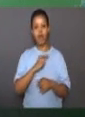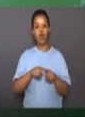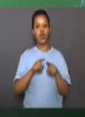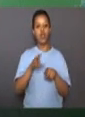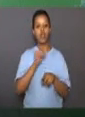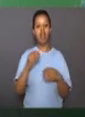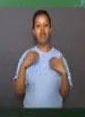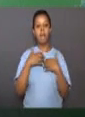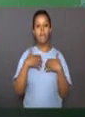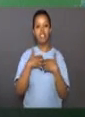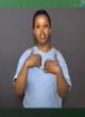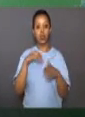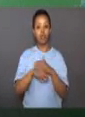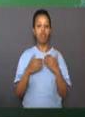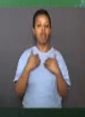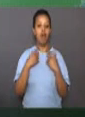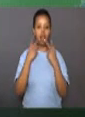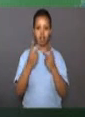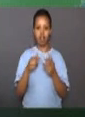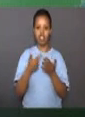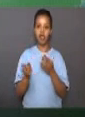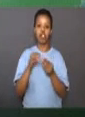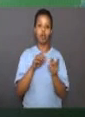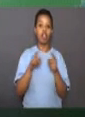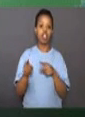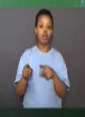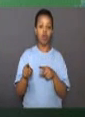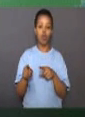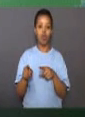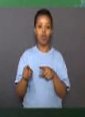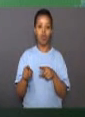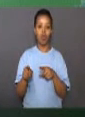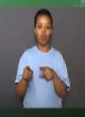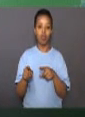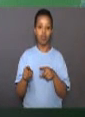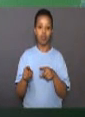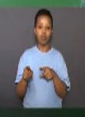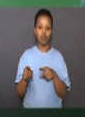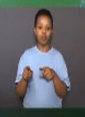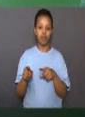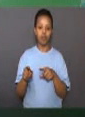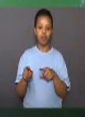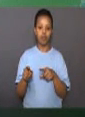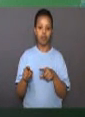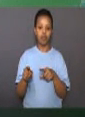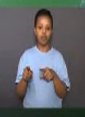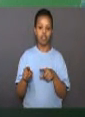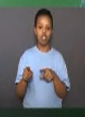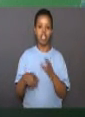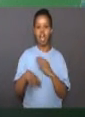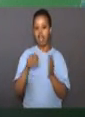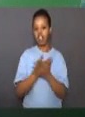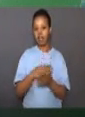in animals, and we have also learned about courtship behaviors. We found out